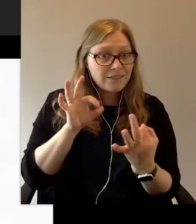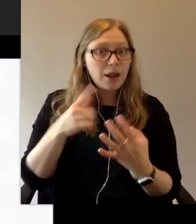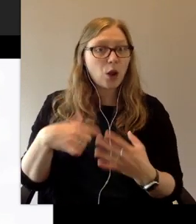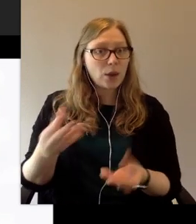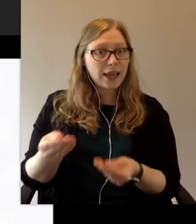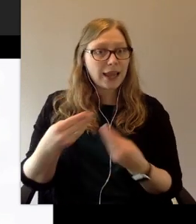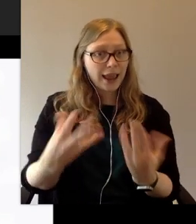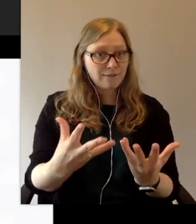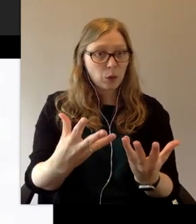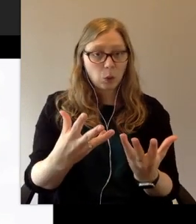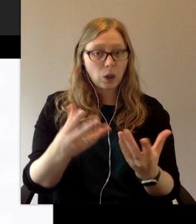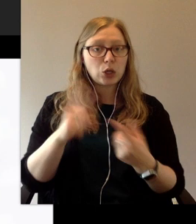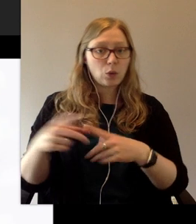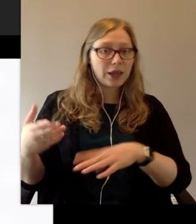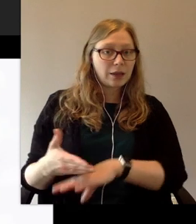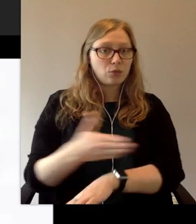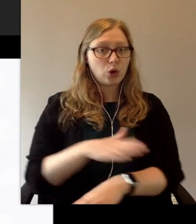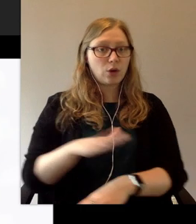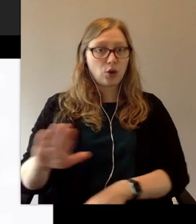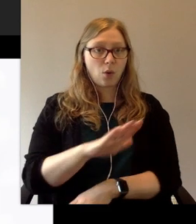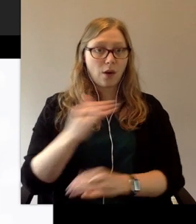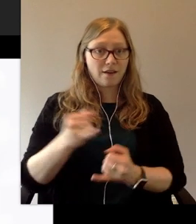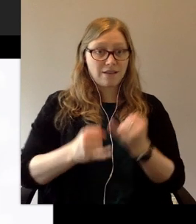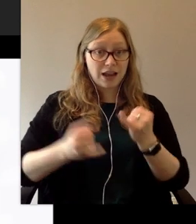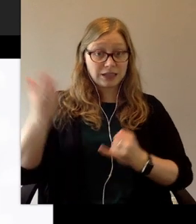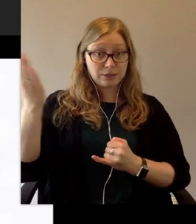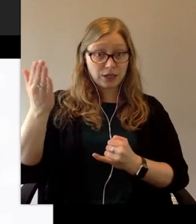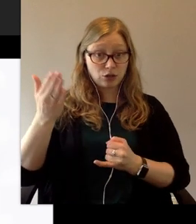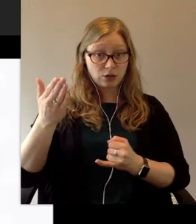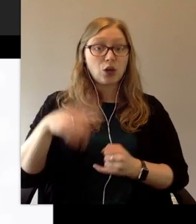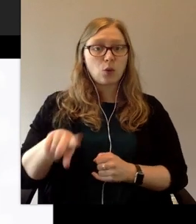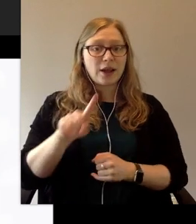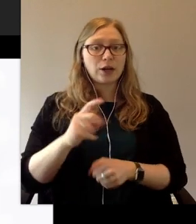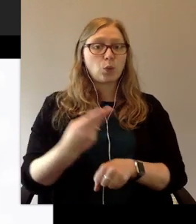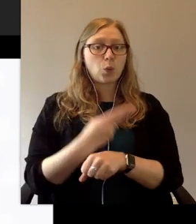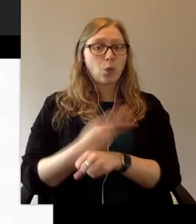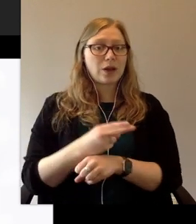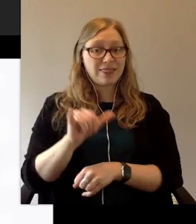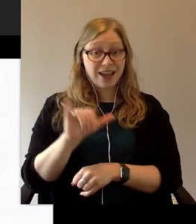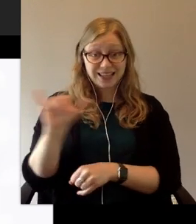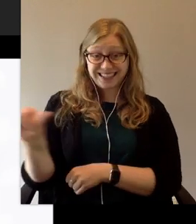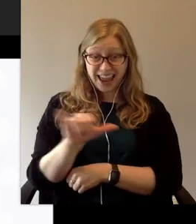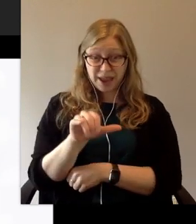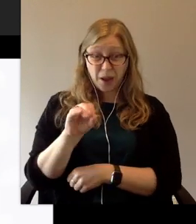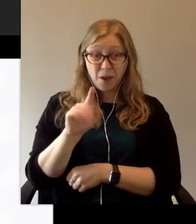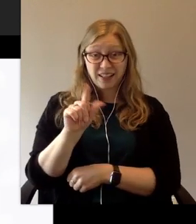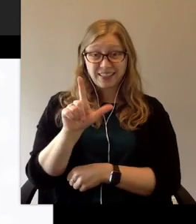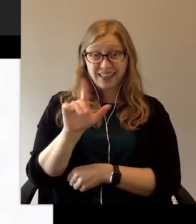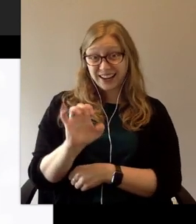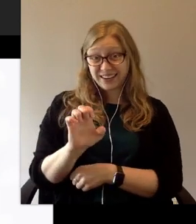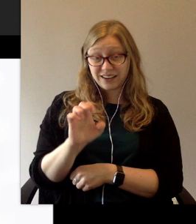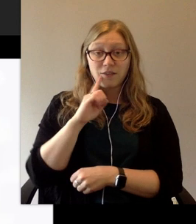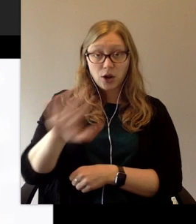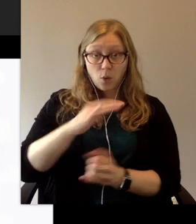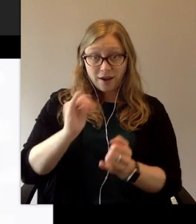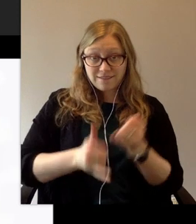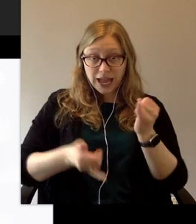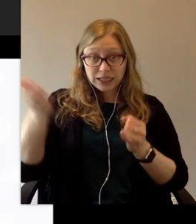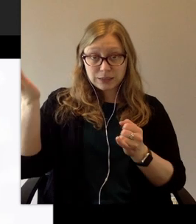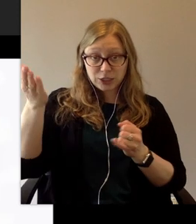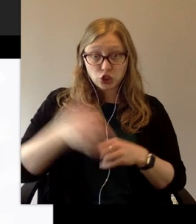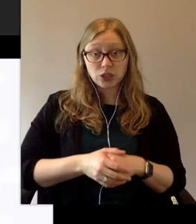outline to improve your final speech. You're using that same outline to do your final speech. This is going to be